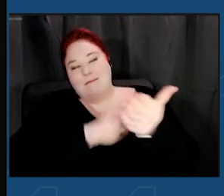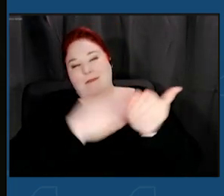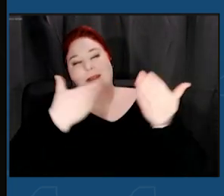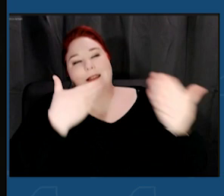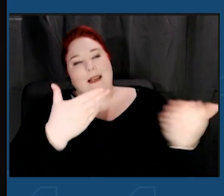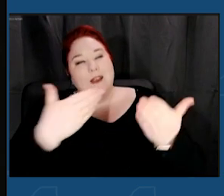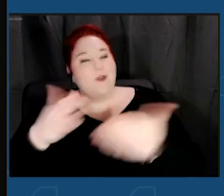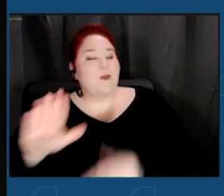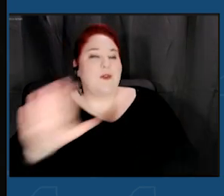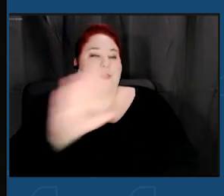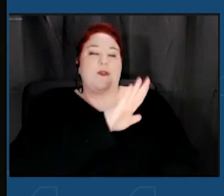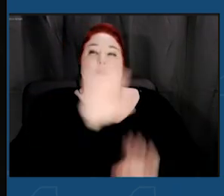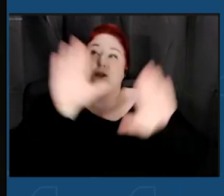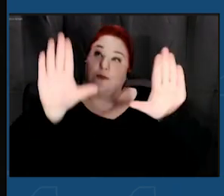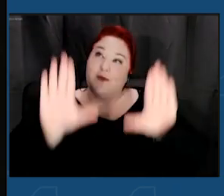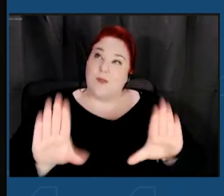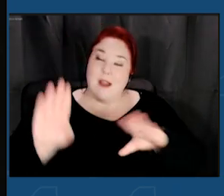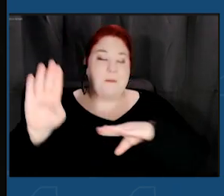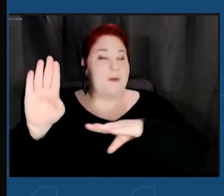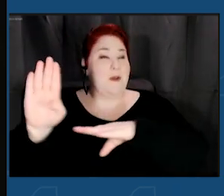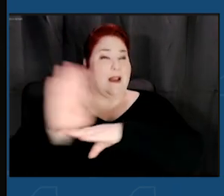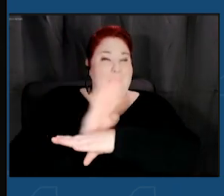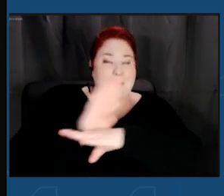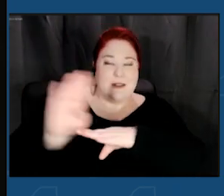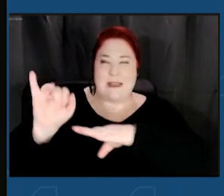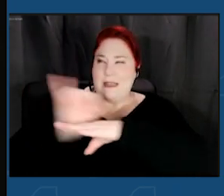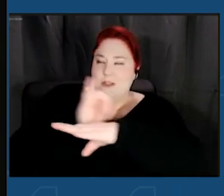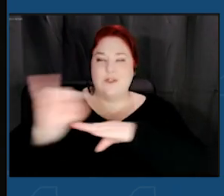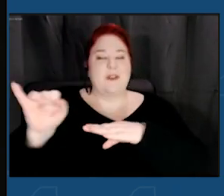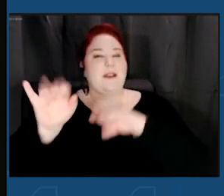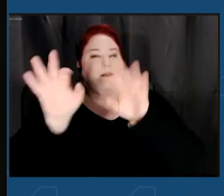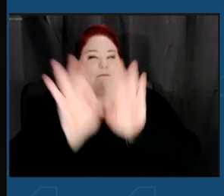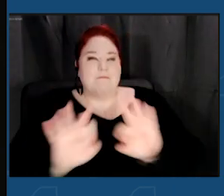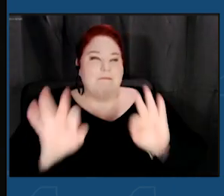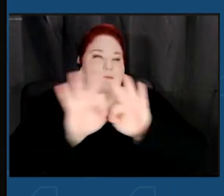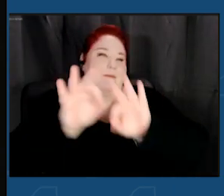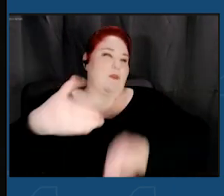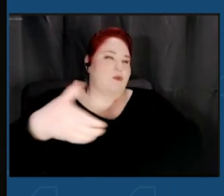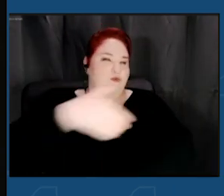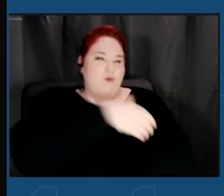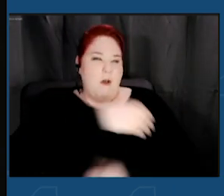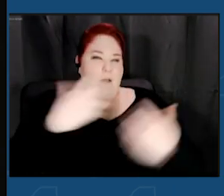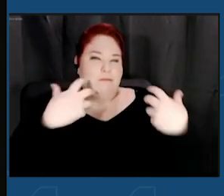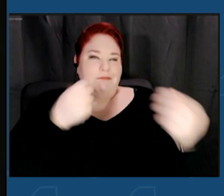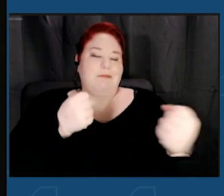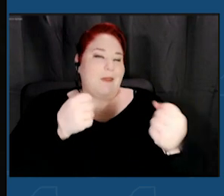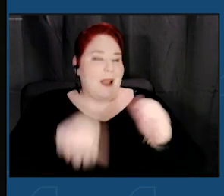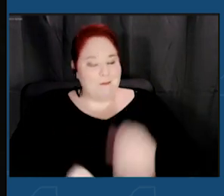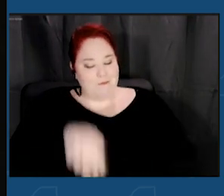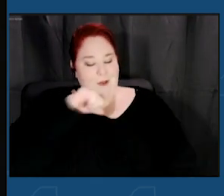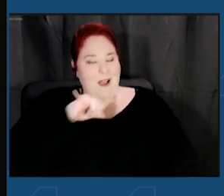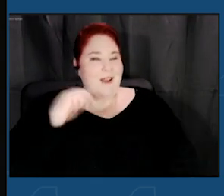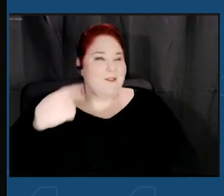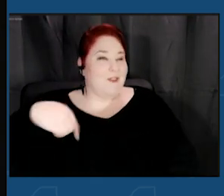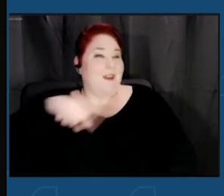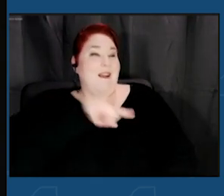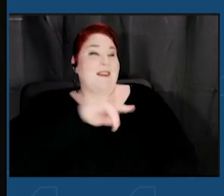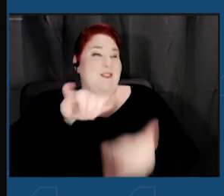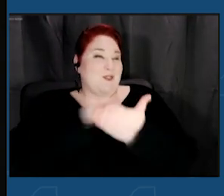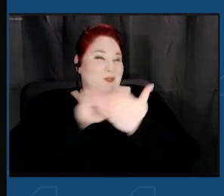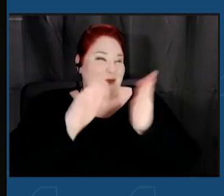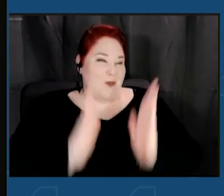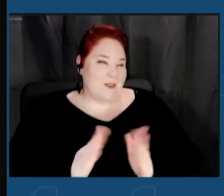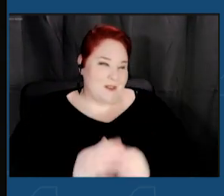incredible industry so strong and such a huge point of pride for all New Yorkers. And I also want to acknowledge the leadership of